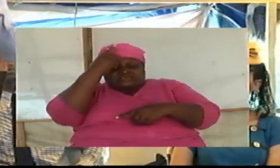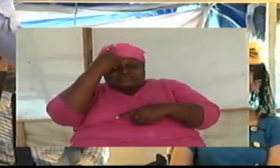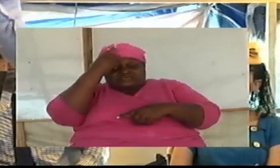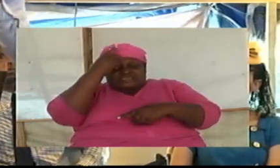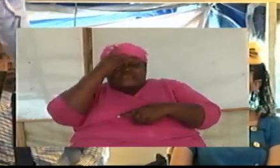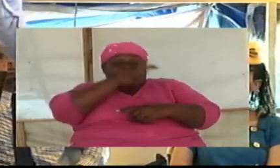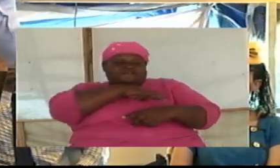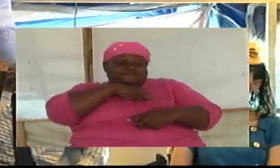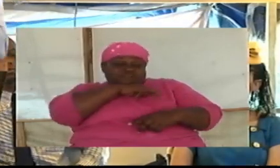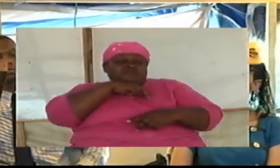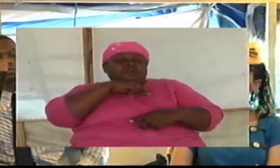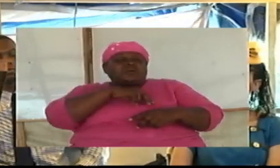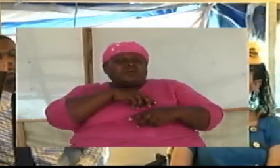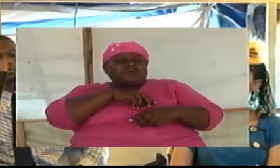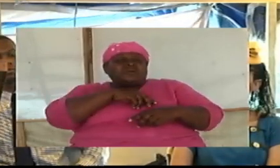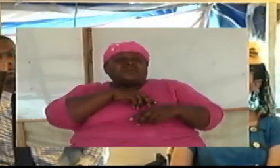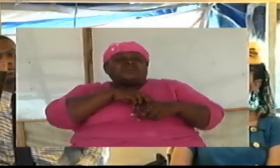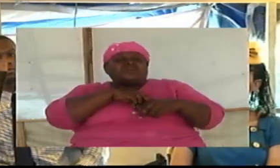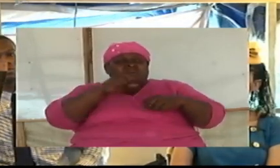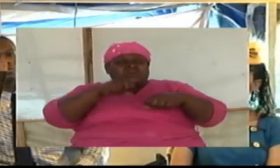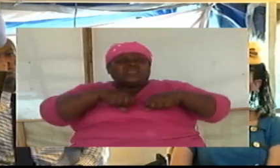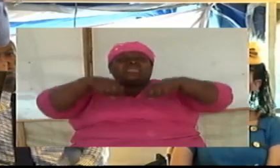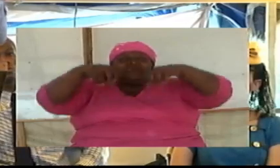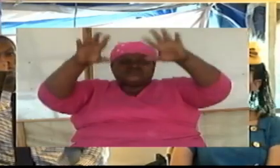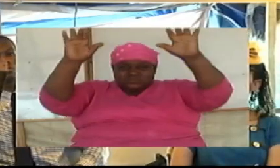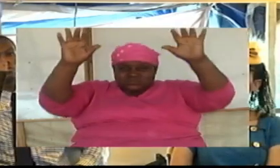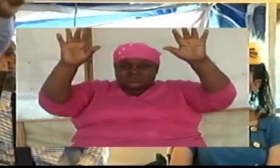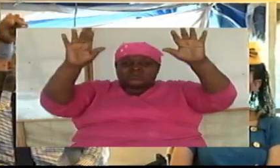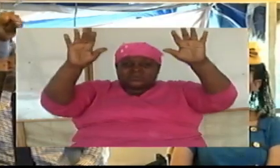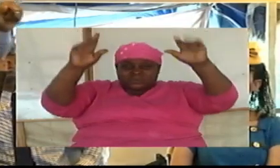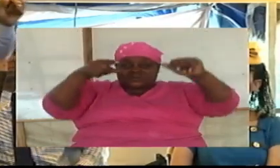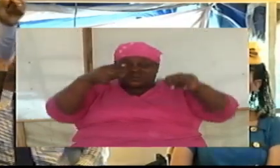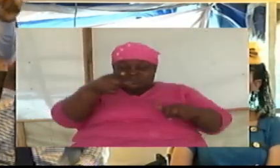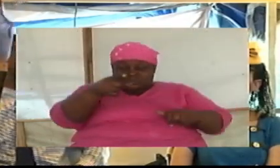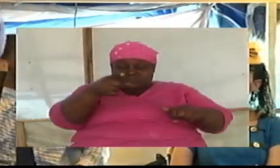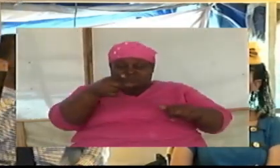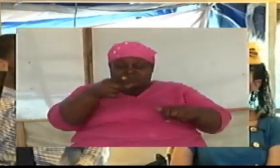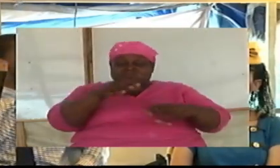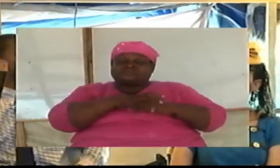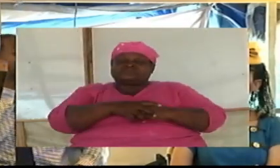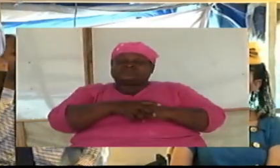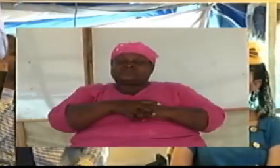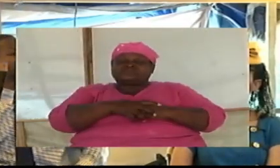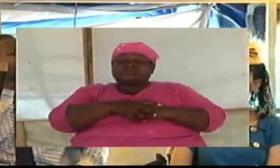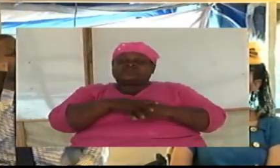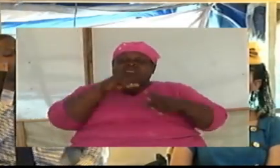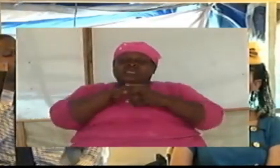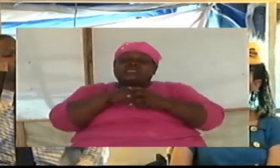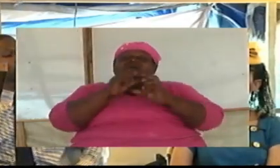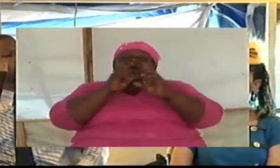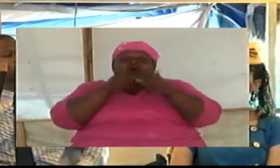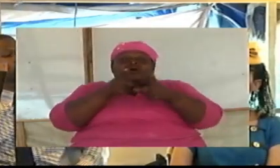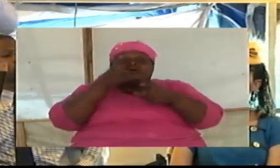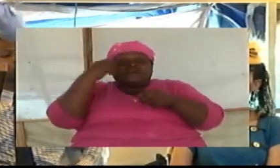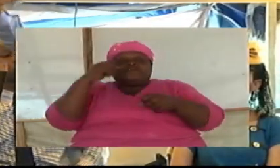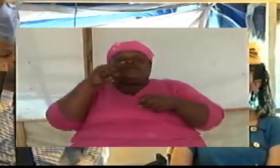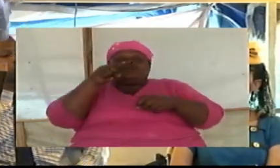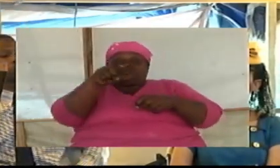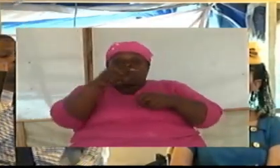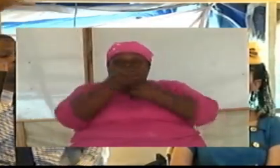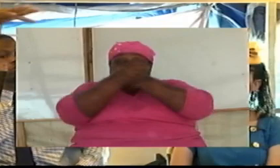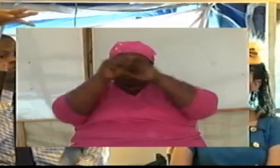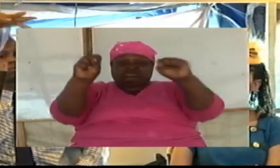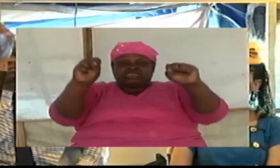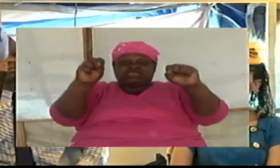plague, there was a condition that needed to be followed. In order for you to be spared from the effects of